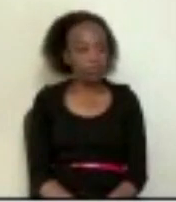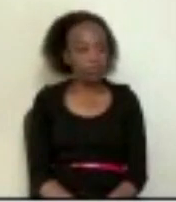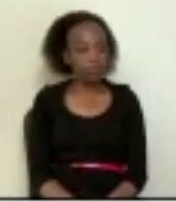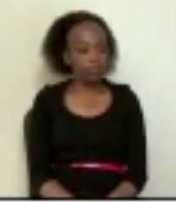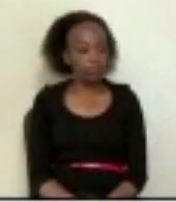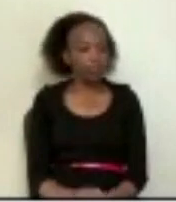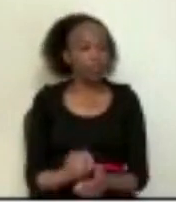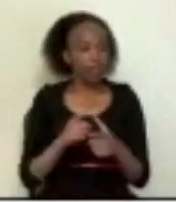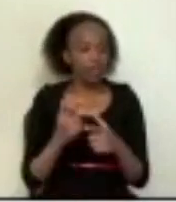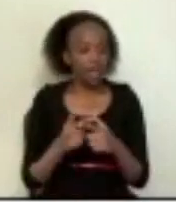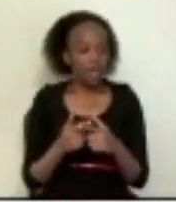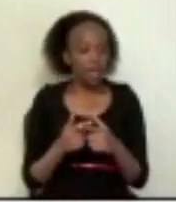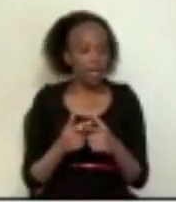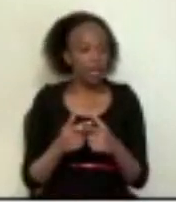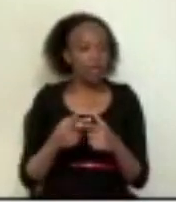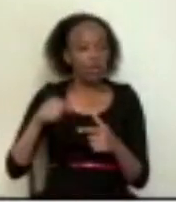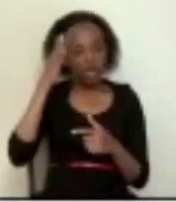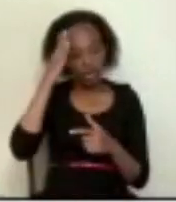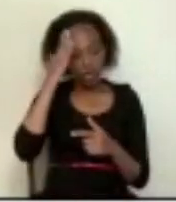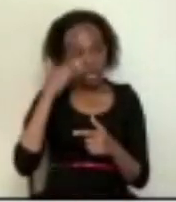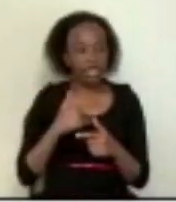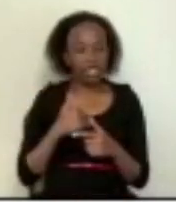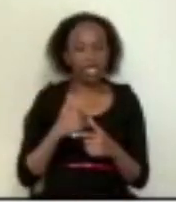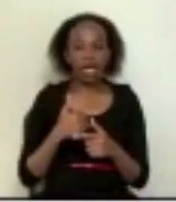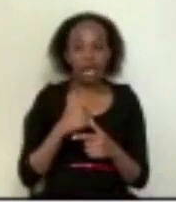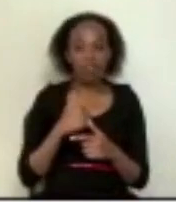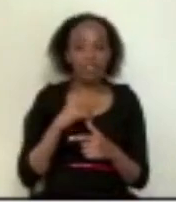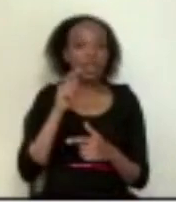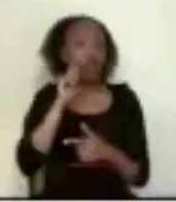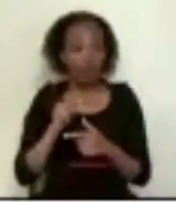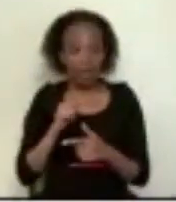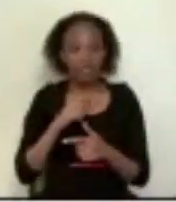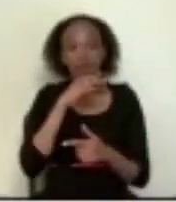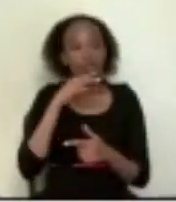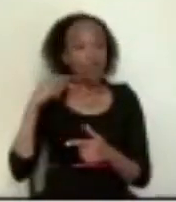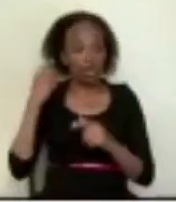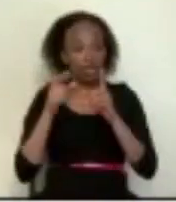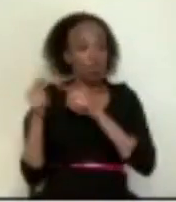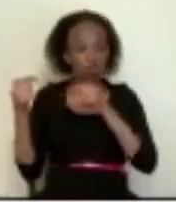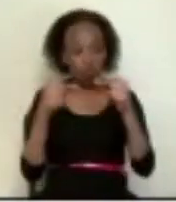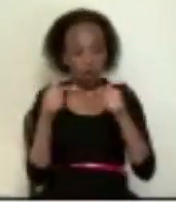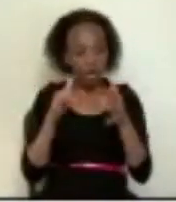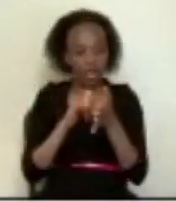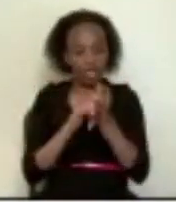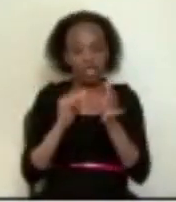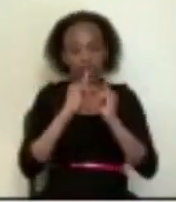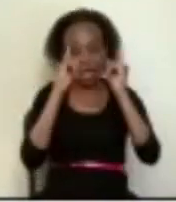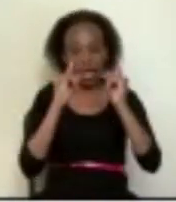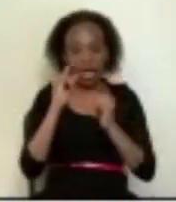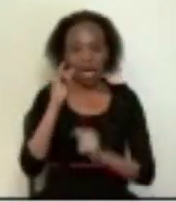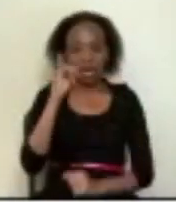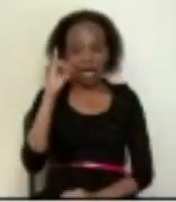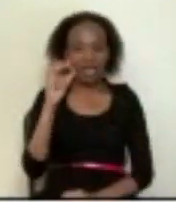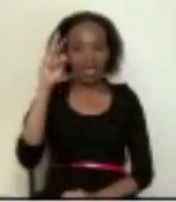And then most recently, we know that there's the Russian-Ukraine war going on. And this is what the International Monetary Forum